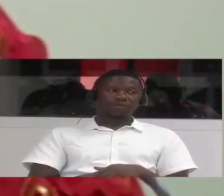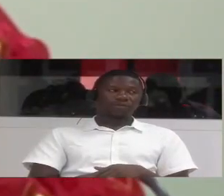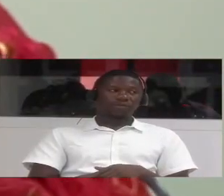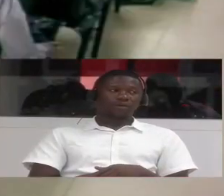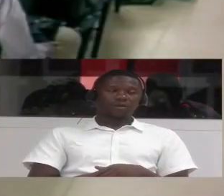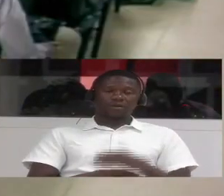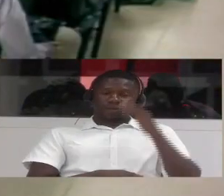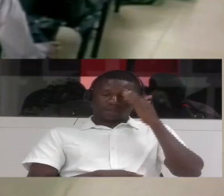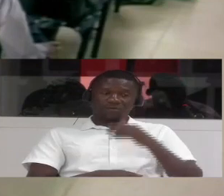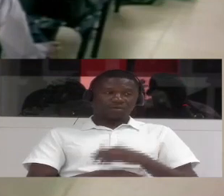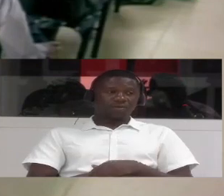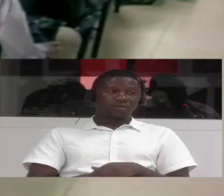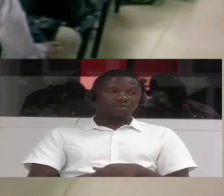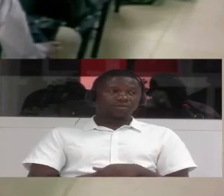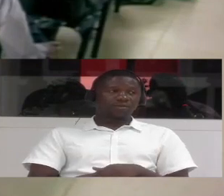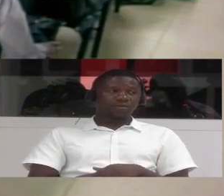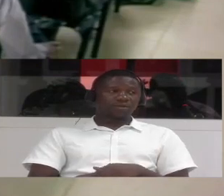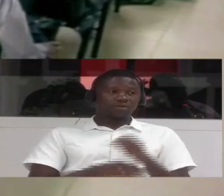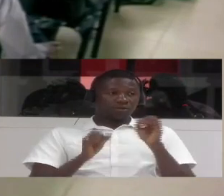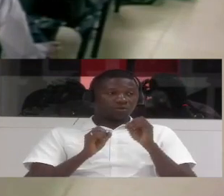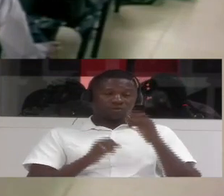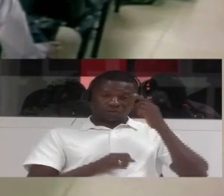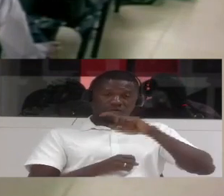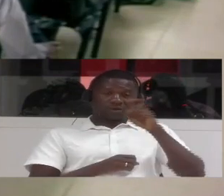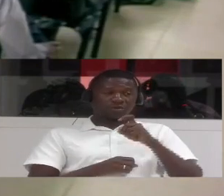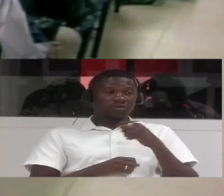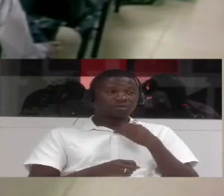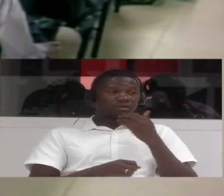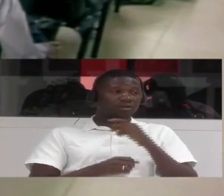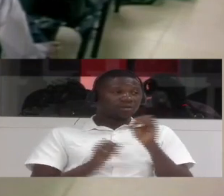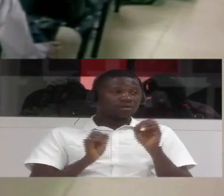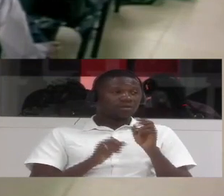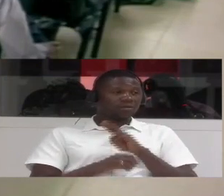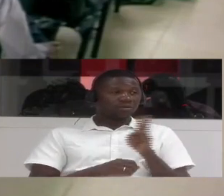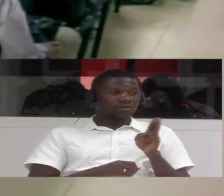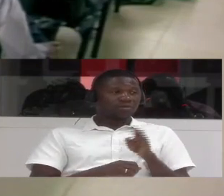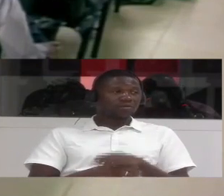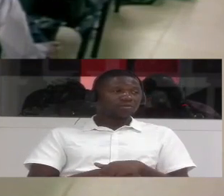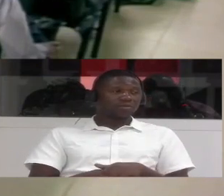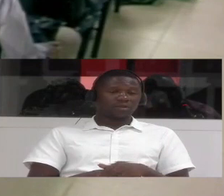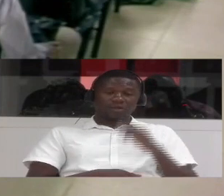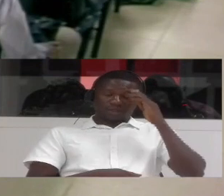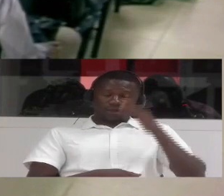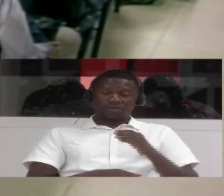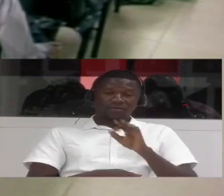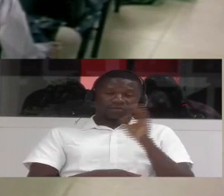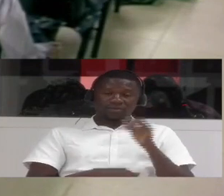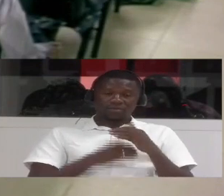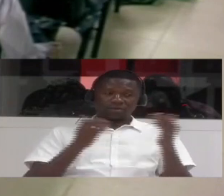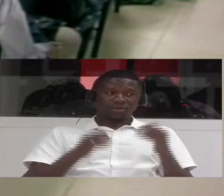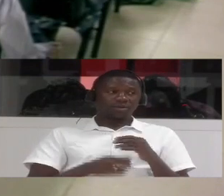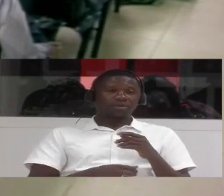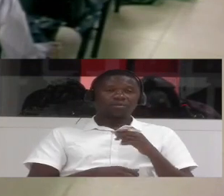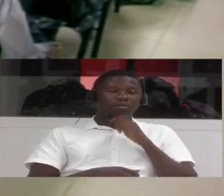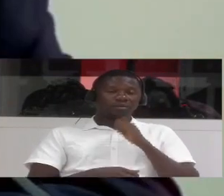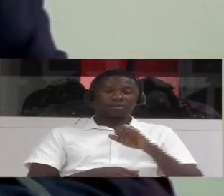That's good. Thank you very much. Any more questions on the left-hand side? No? Is it? Thank you very much. Mr. JAMMEH, if you